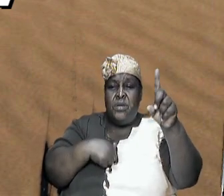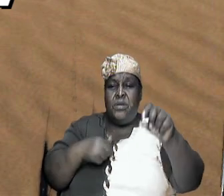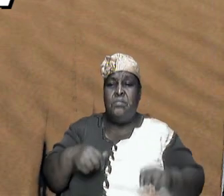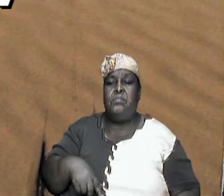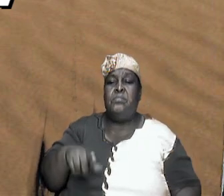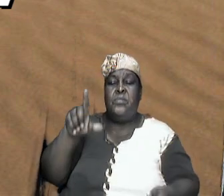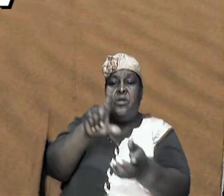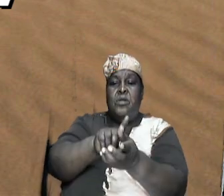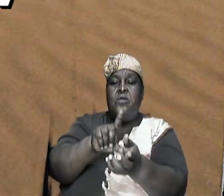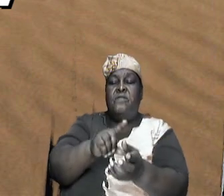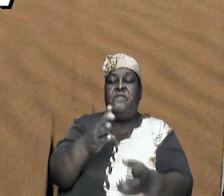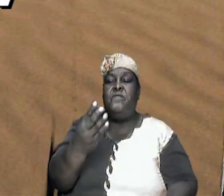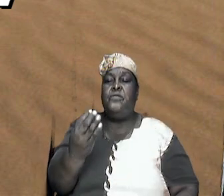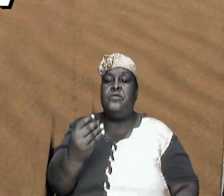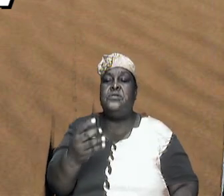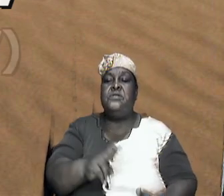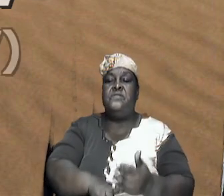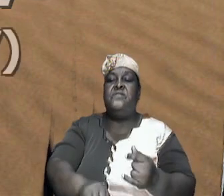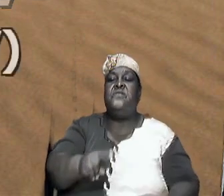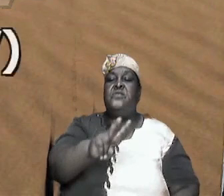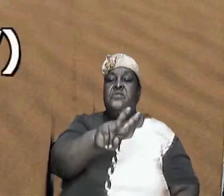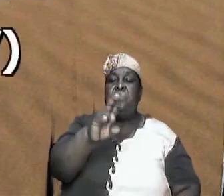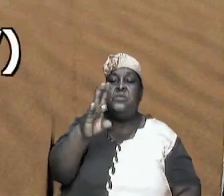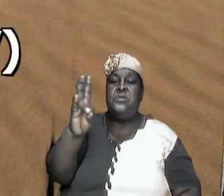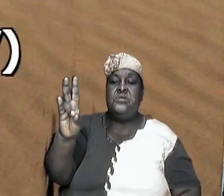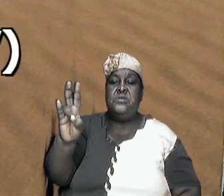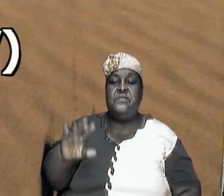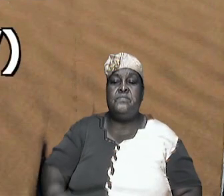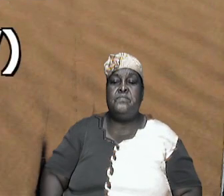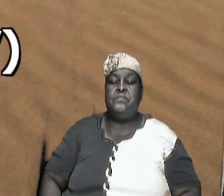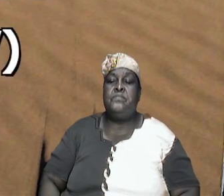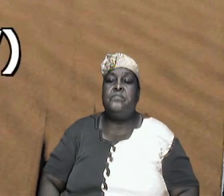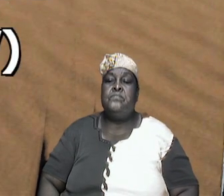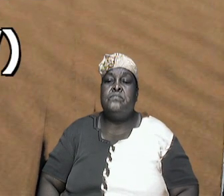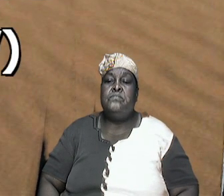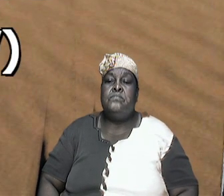at Luke 14, verse 27.